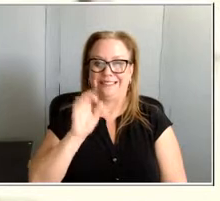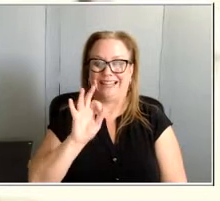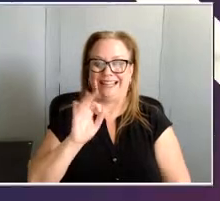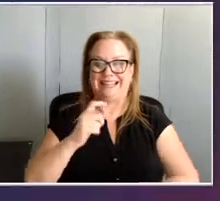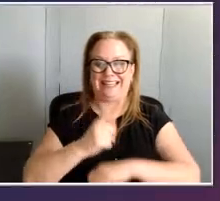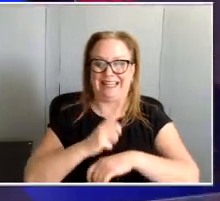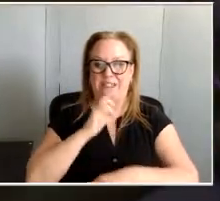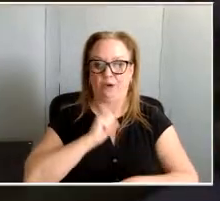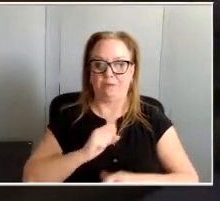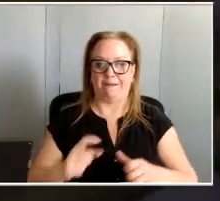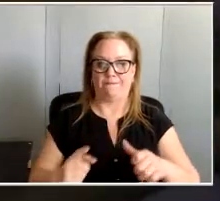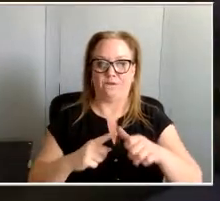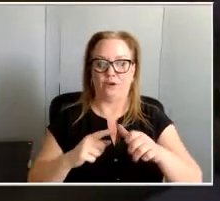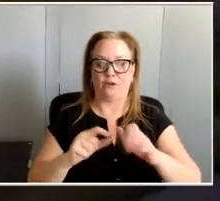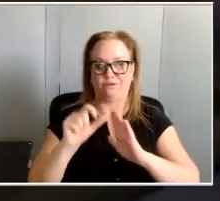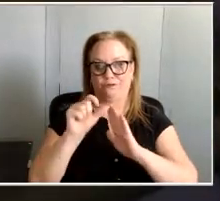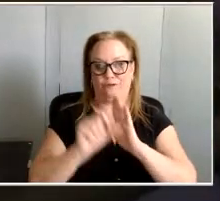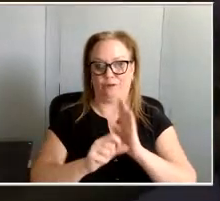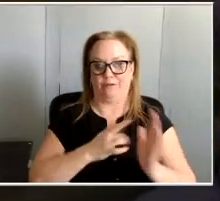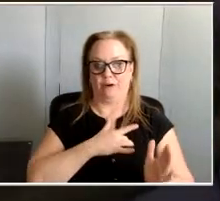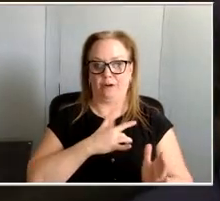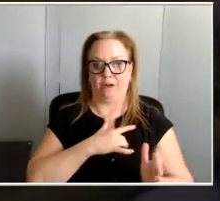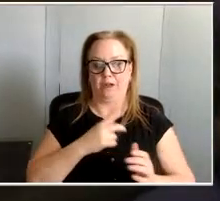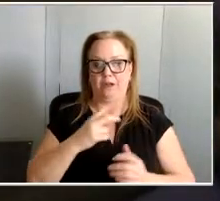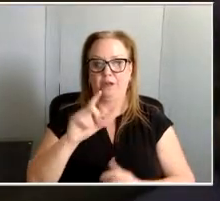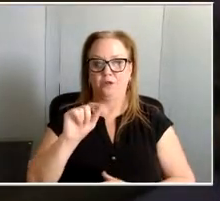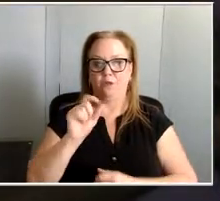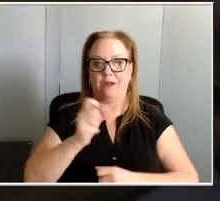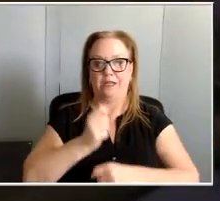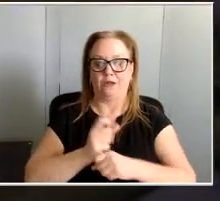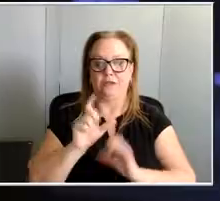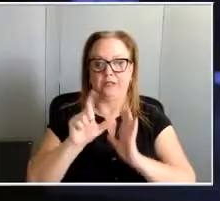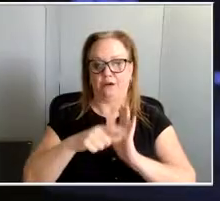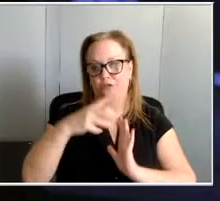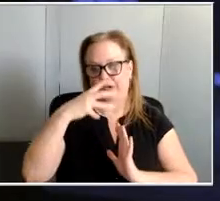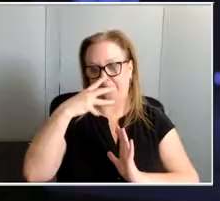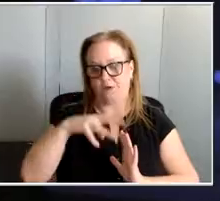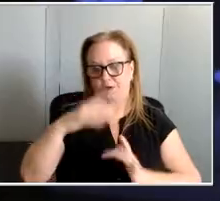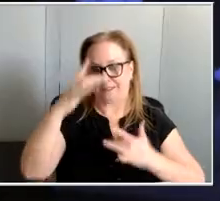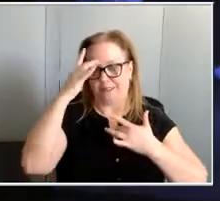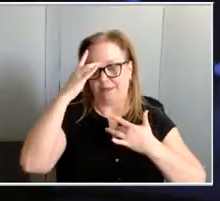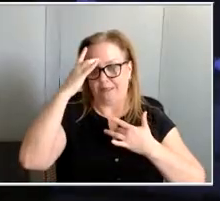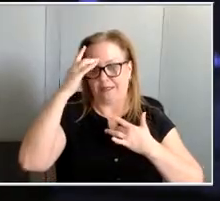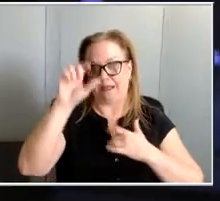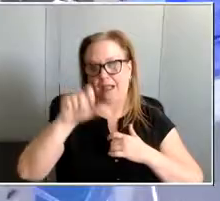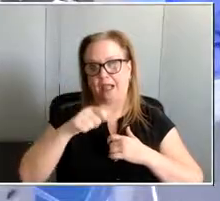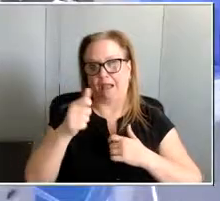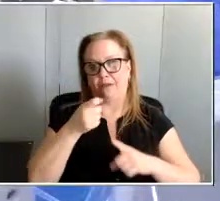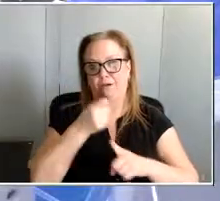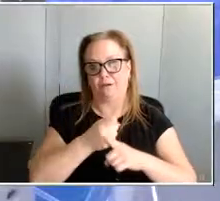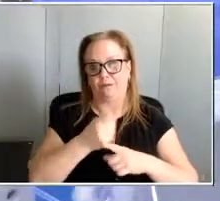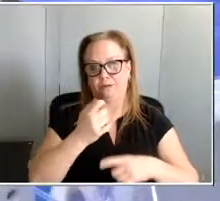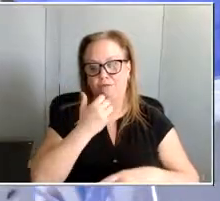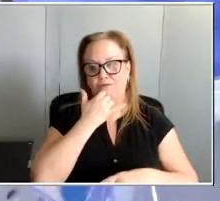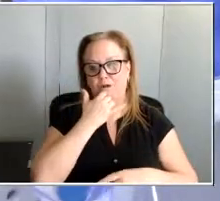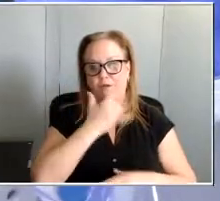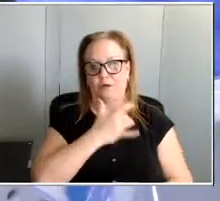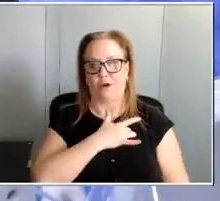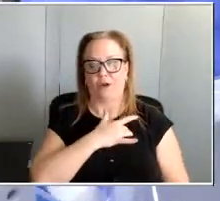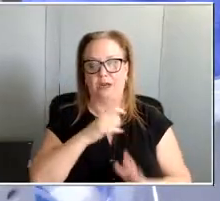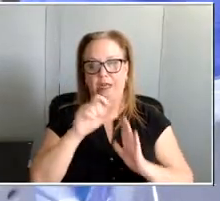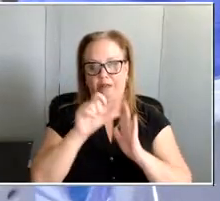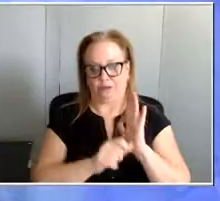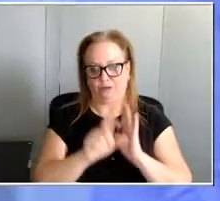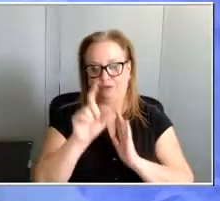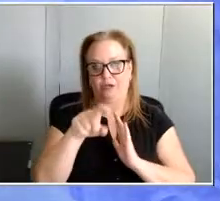first heart procedure. 2 decades later, she felt so great that she ignored major symptoms that something else was wrong with her heart. The surgery she needed